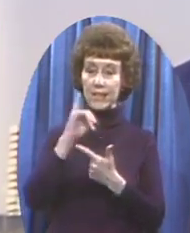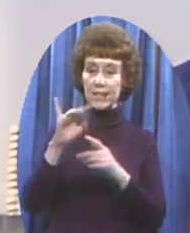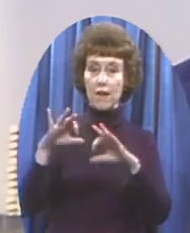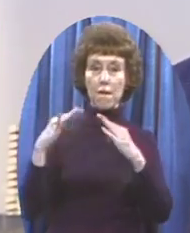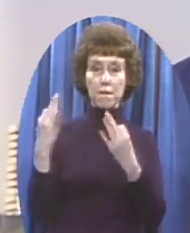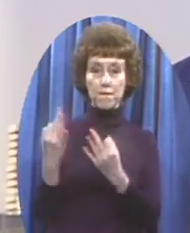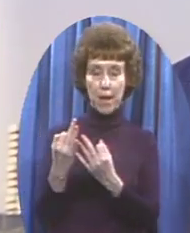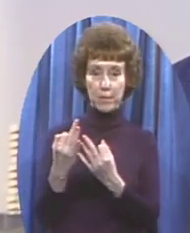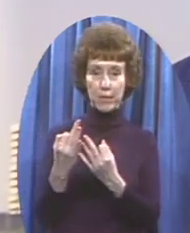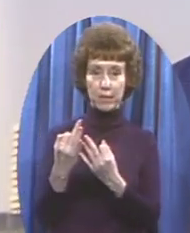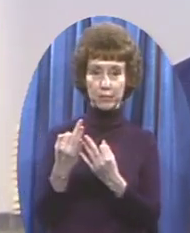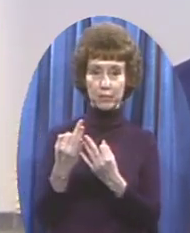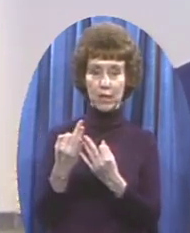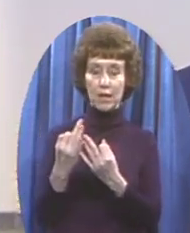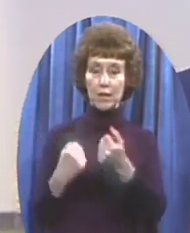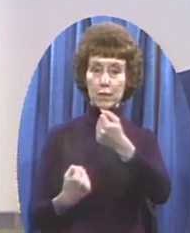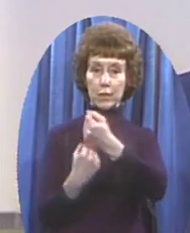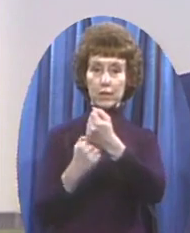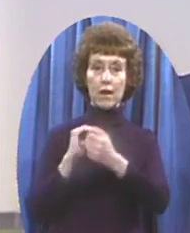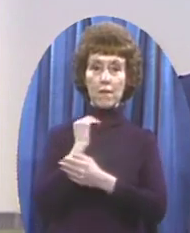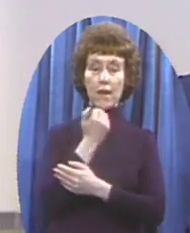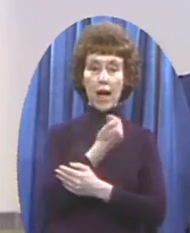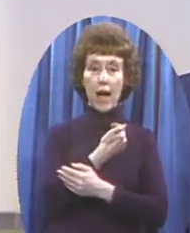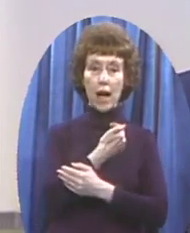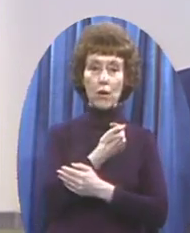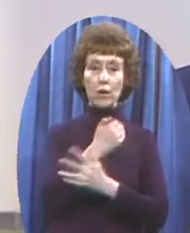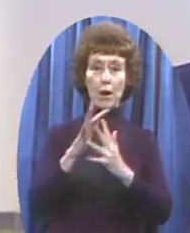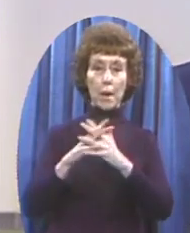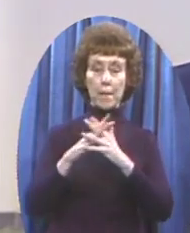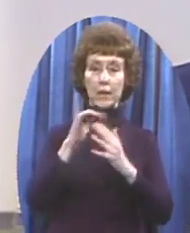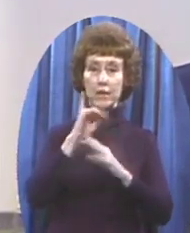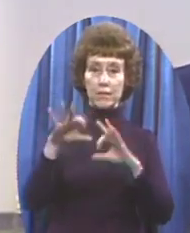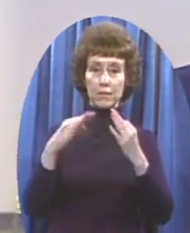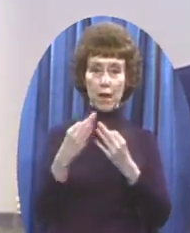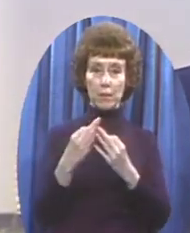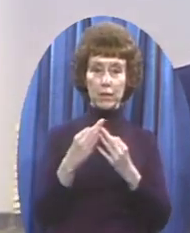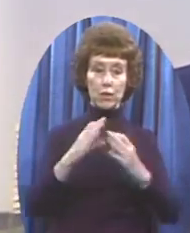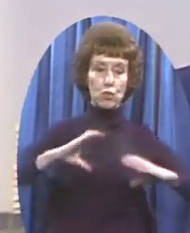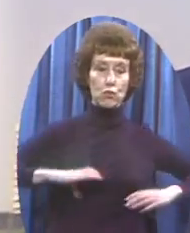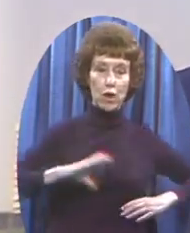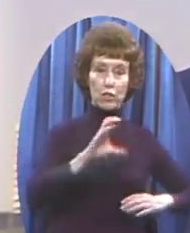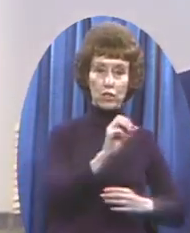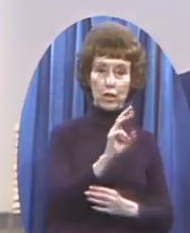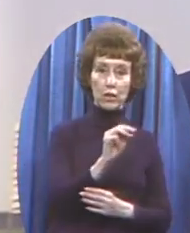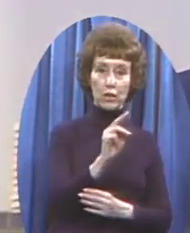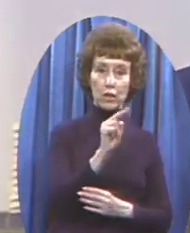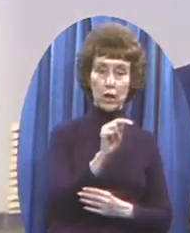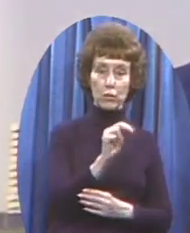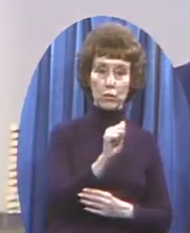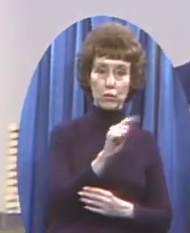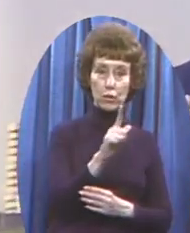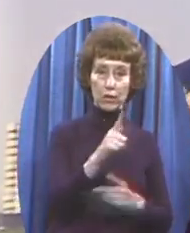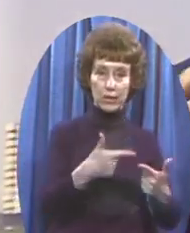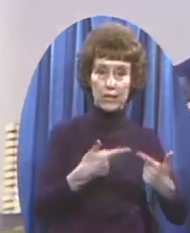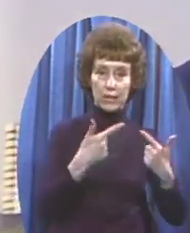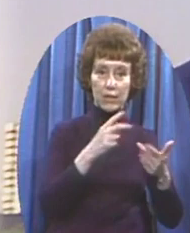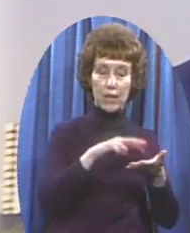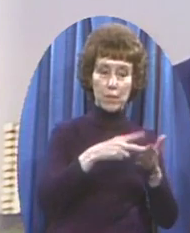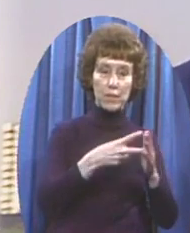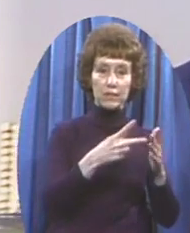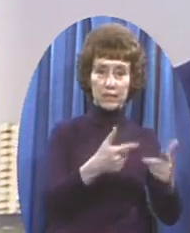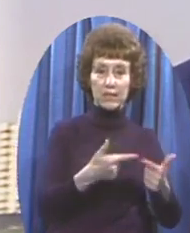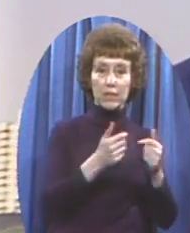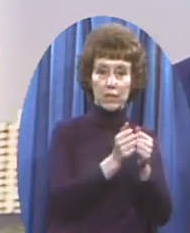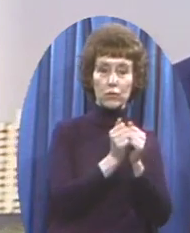fabric of our society is the family. Theirs is supposed to be the commune. The third is free enterprise, the